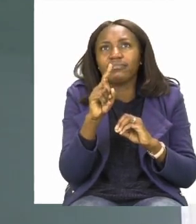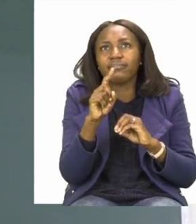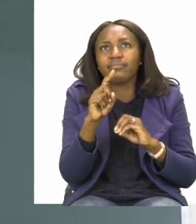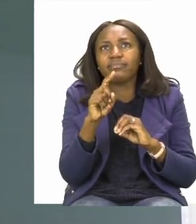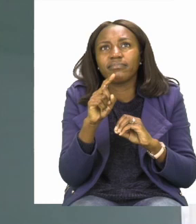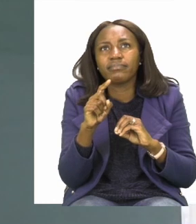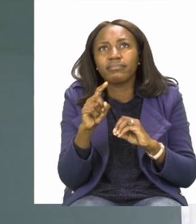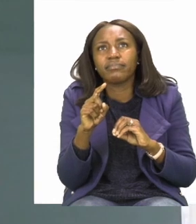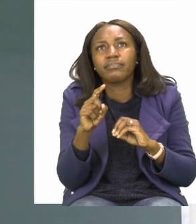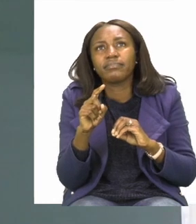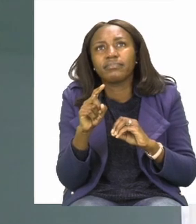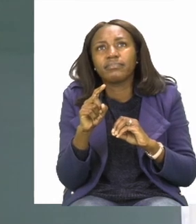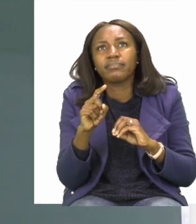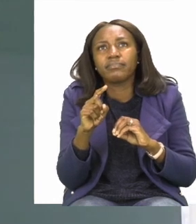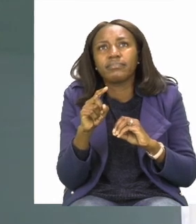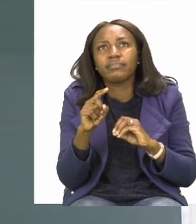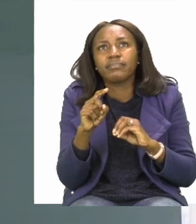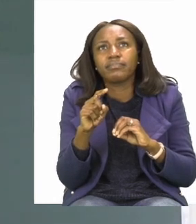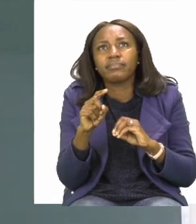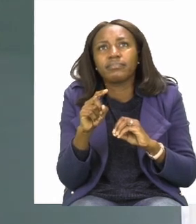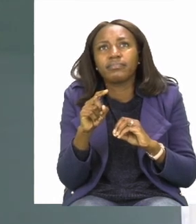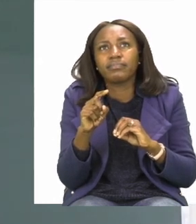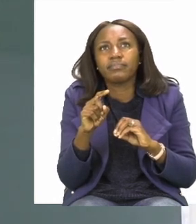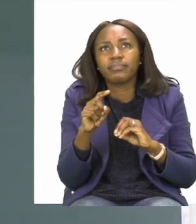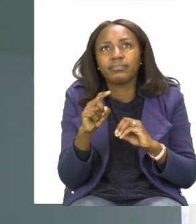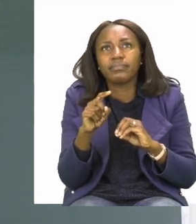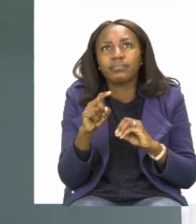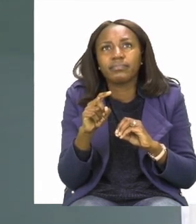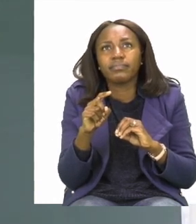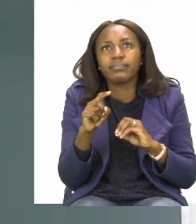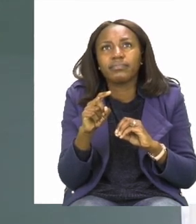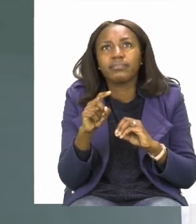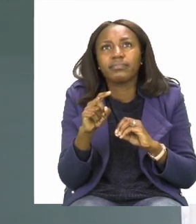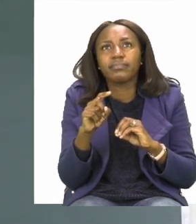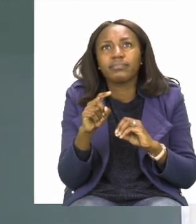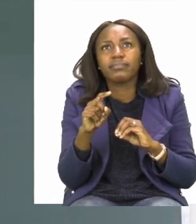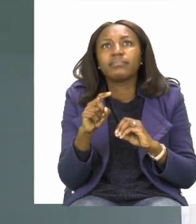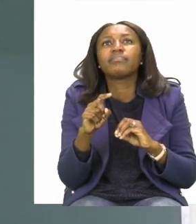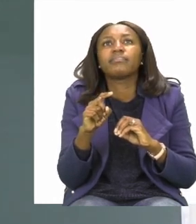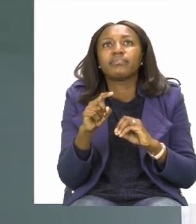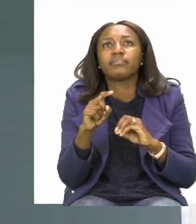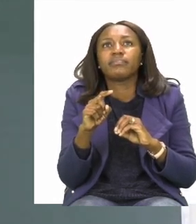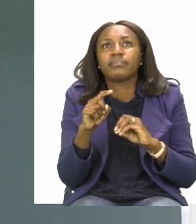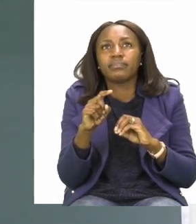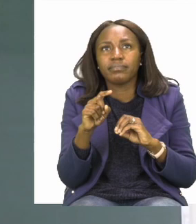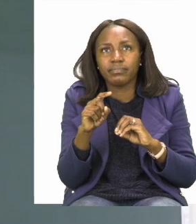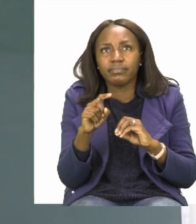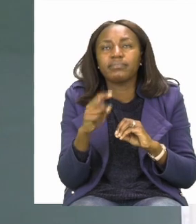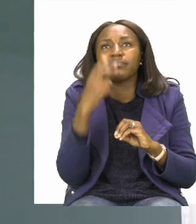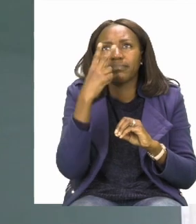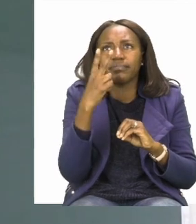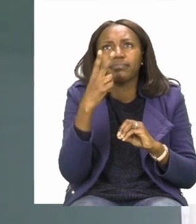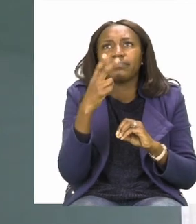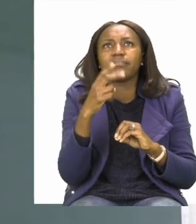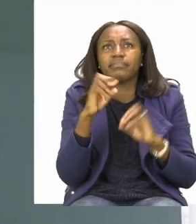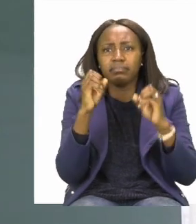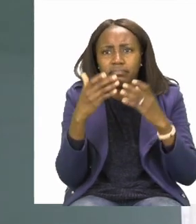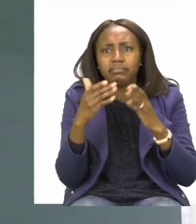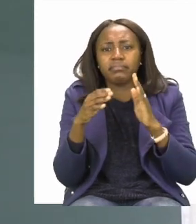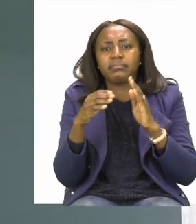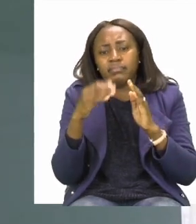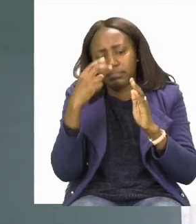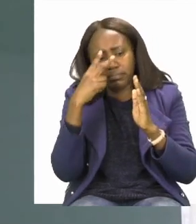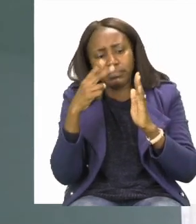liter. Using my ruler, I can see 2 liters here. 3 liters